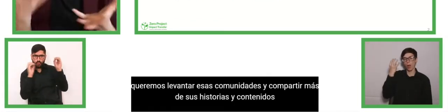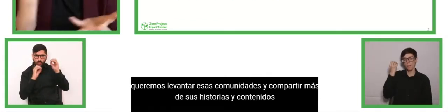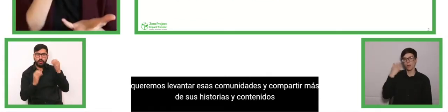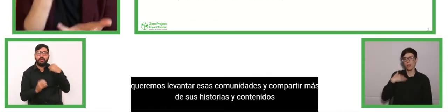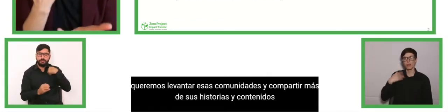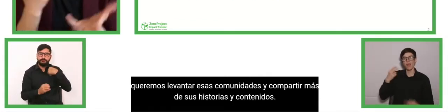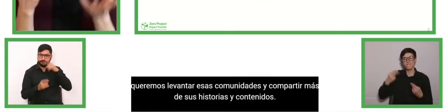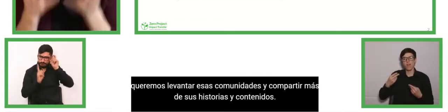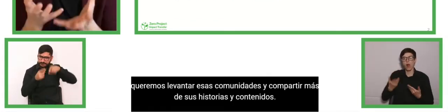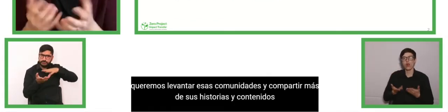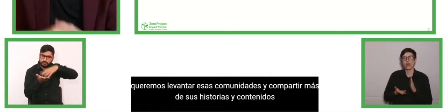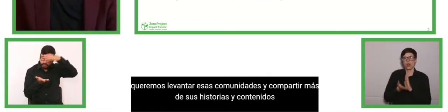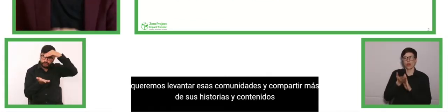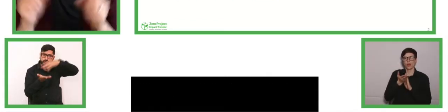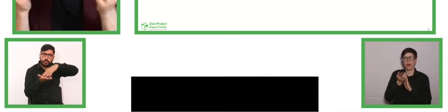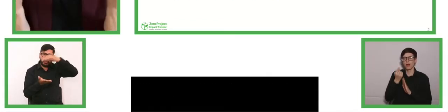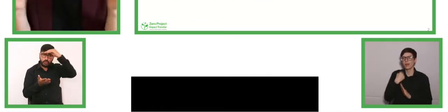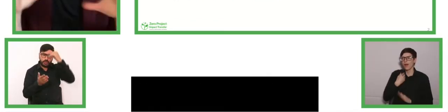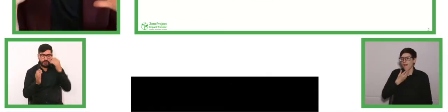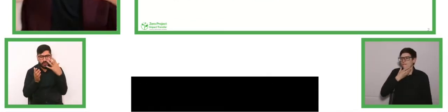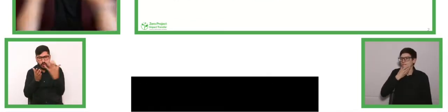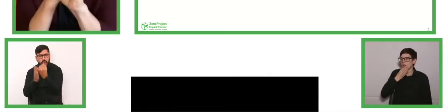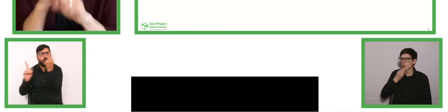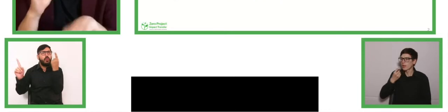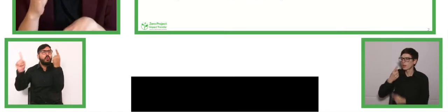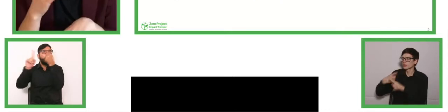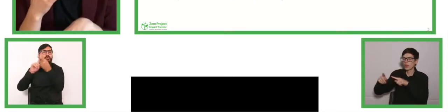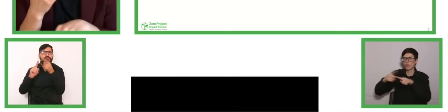diverse perspectives.